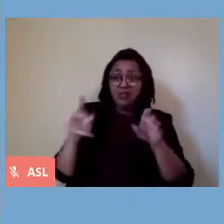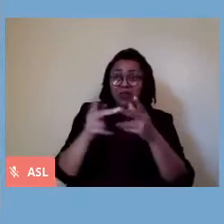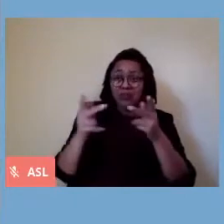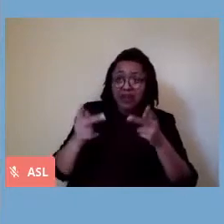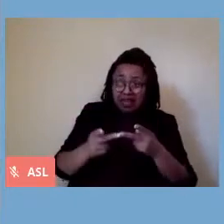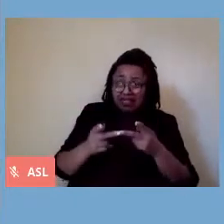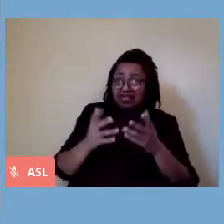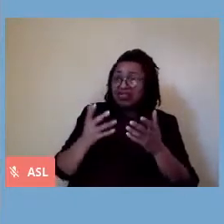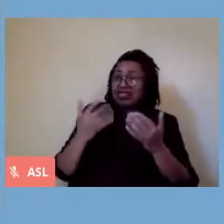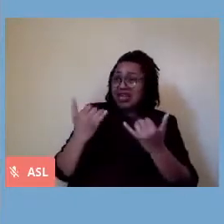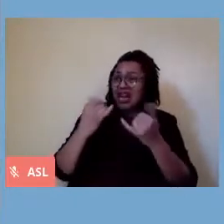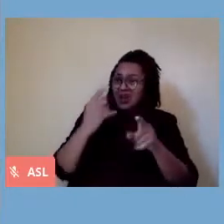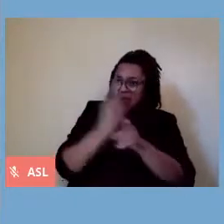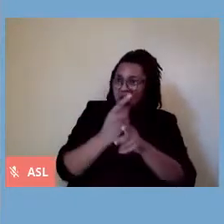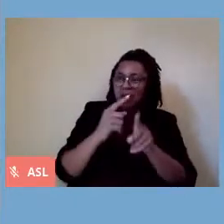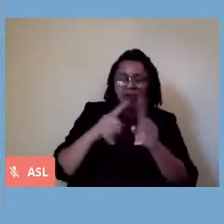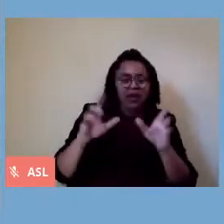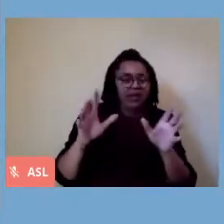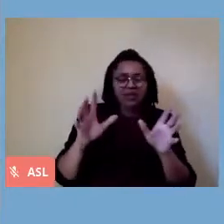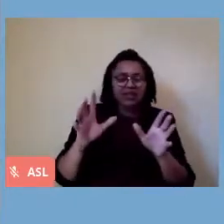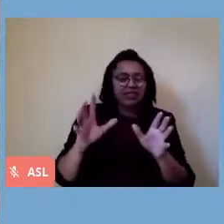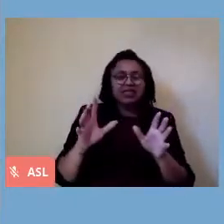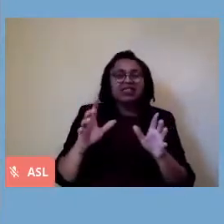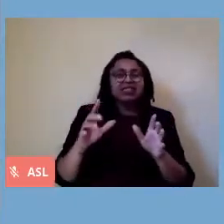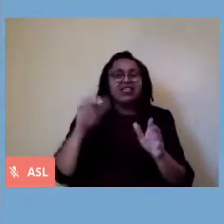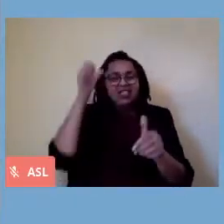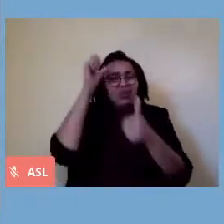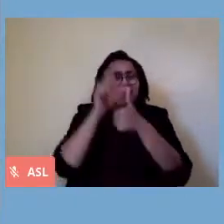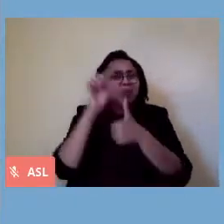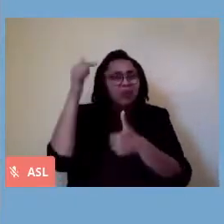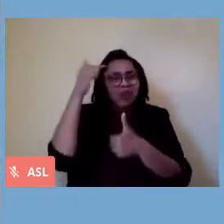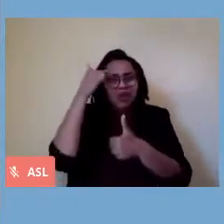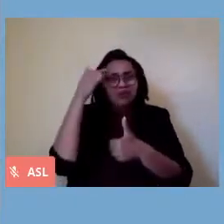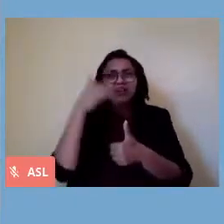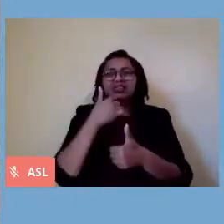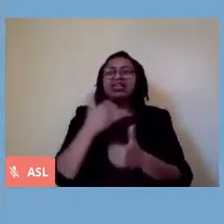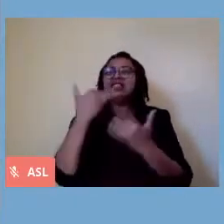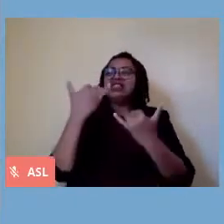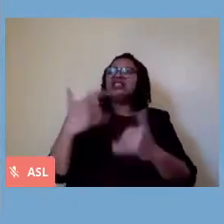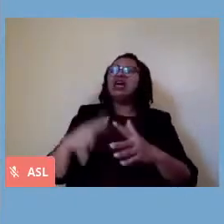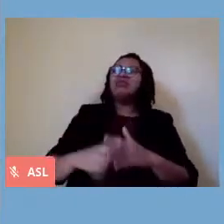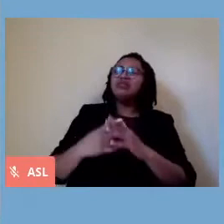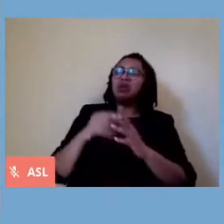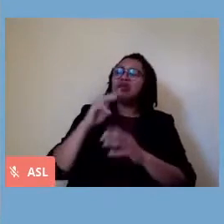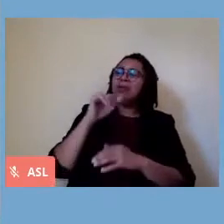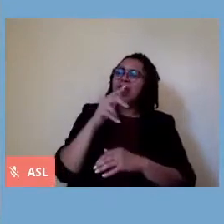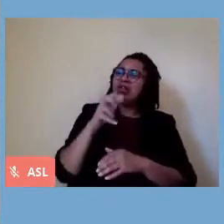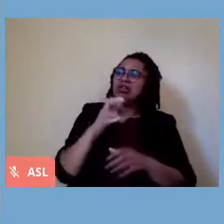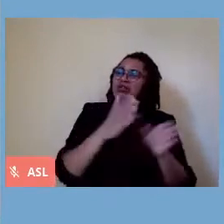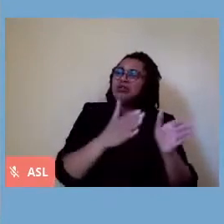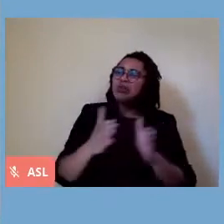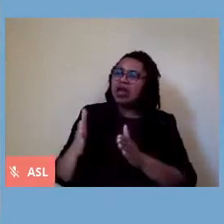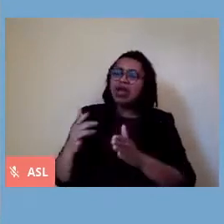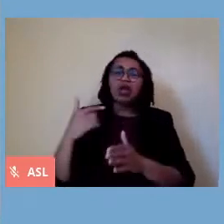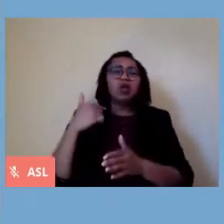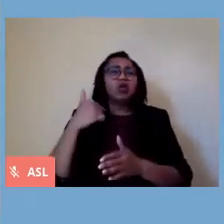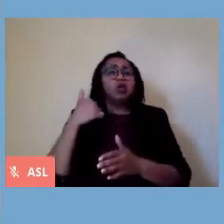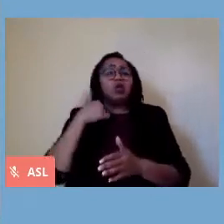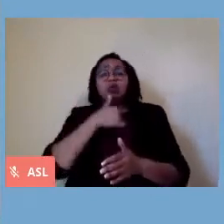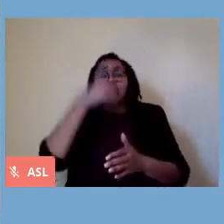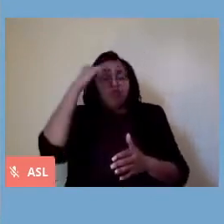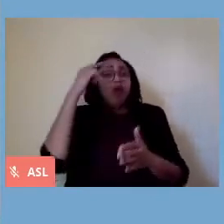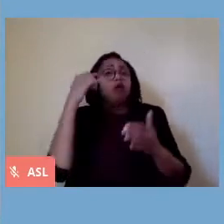plan for aging, October 1st was the due date. That was our plan, that we would be here in person today in